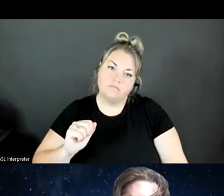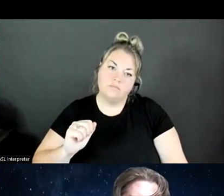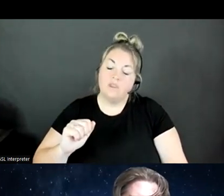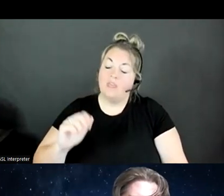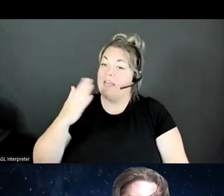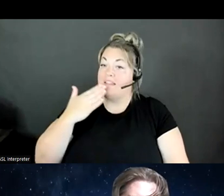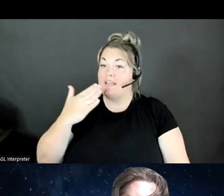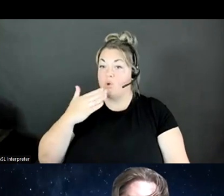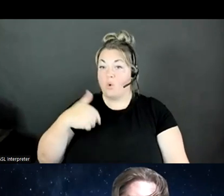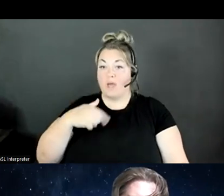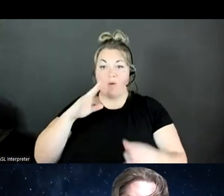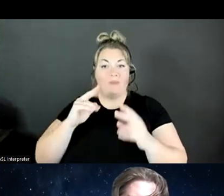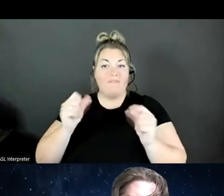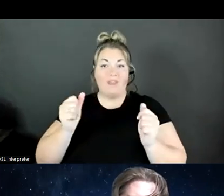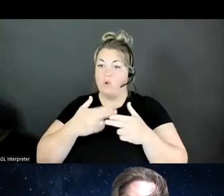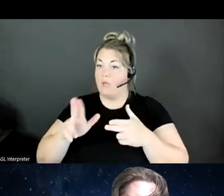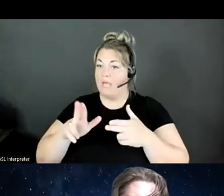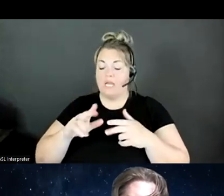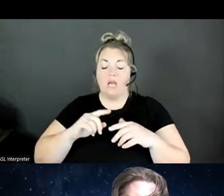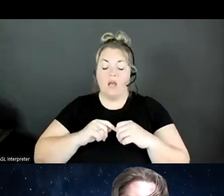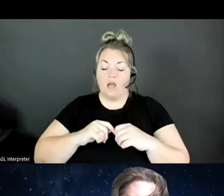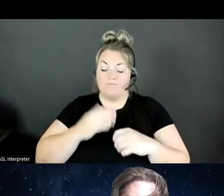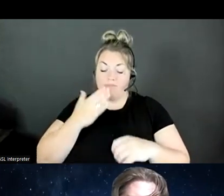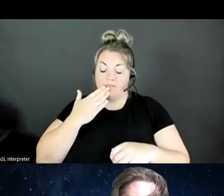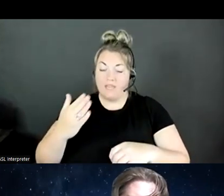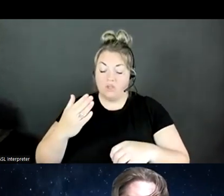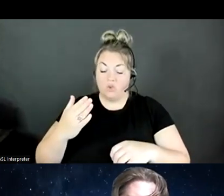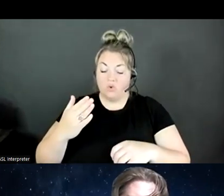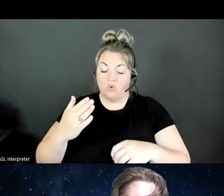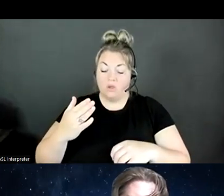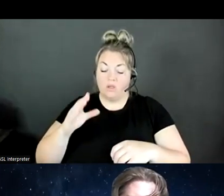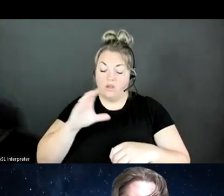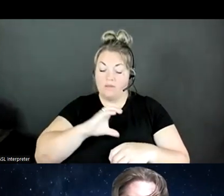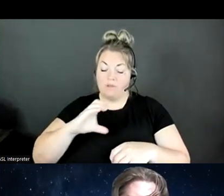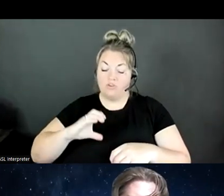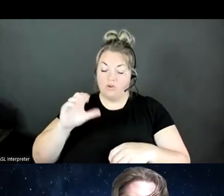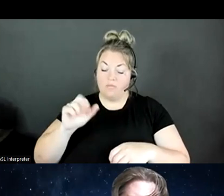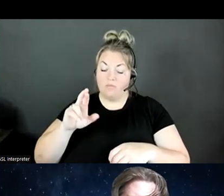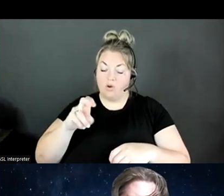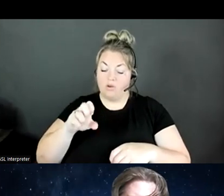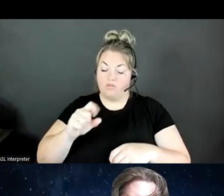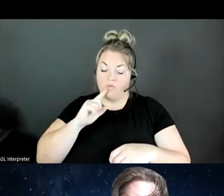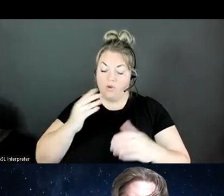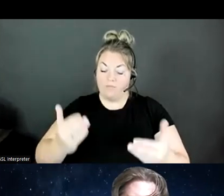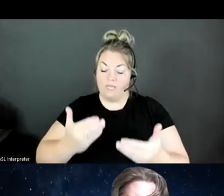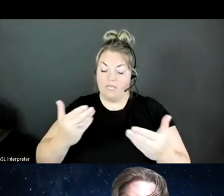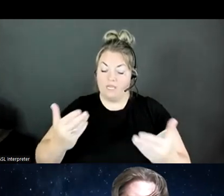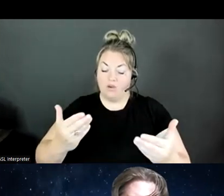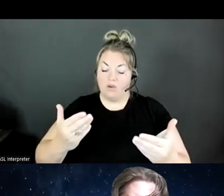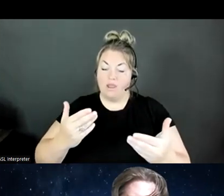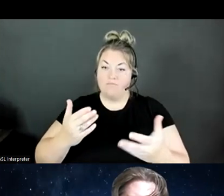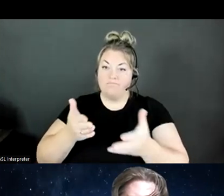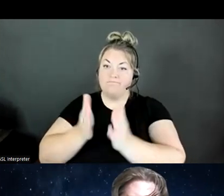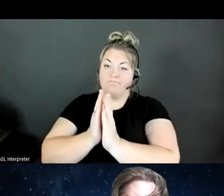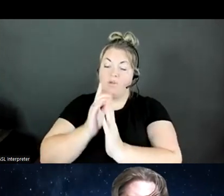Thank you. I'll be really quick. Thank you, Commissioner Barnes, for being here and for soliciting input on these